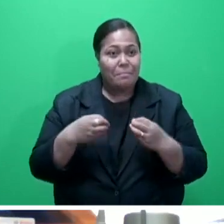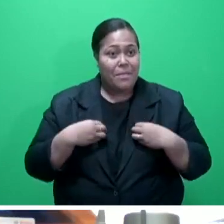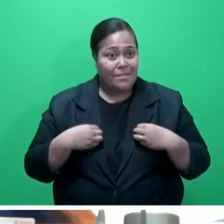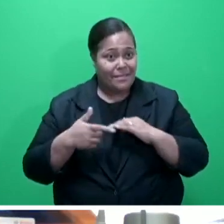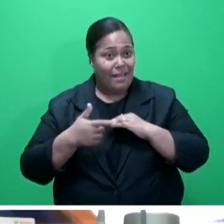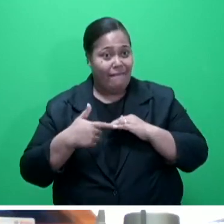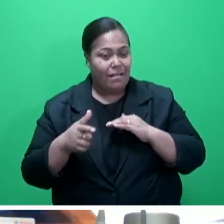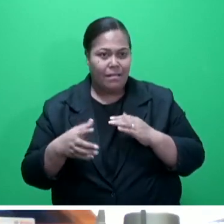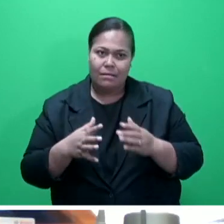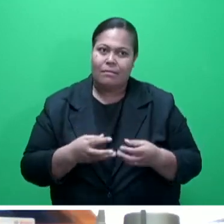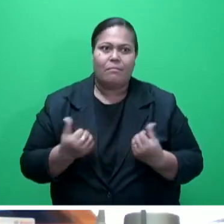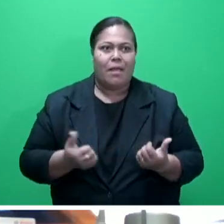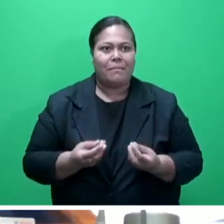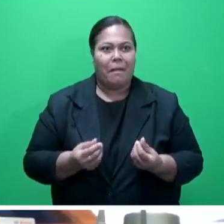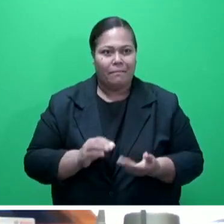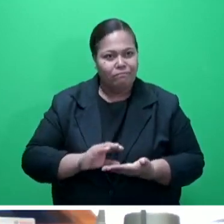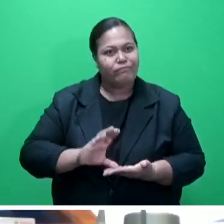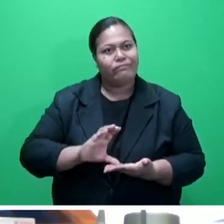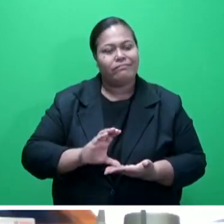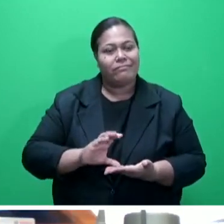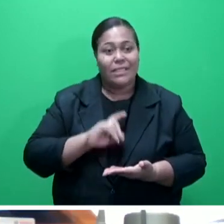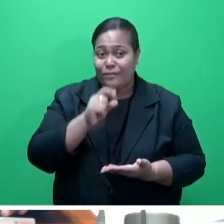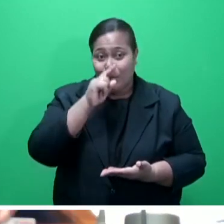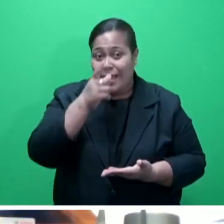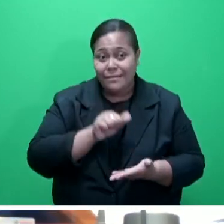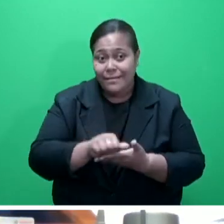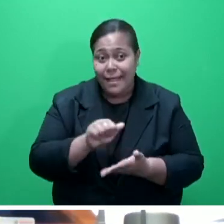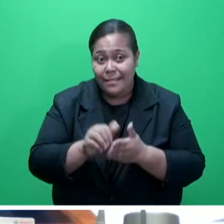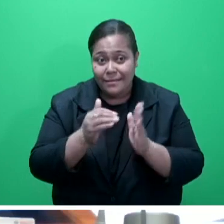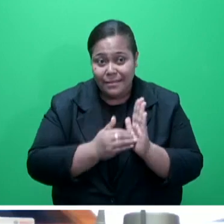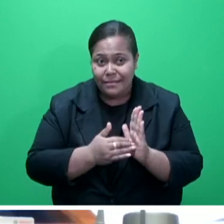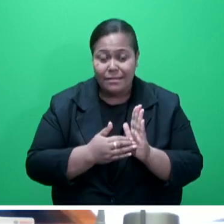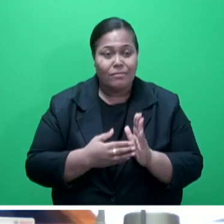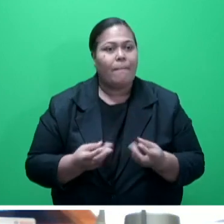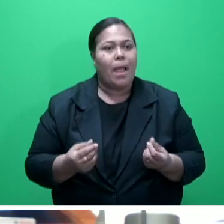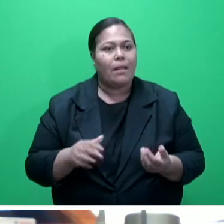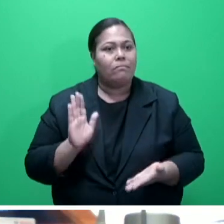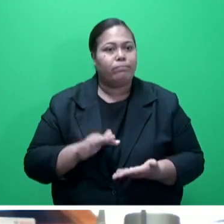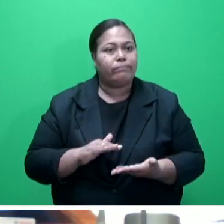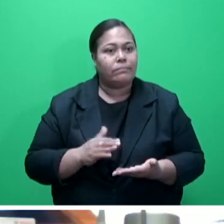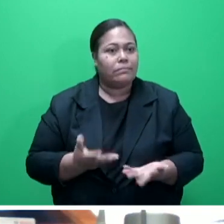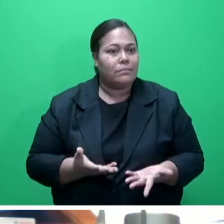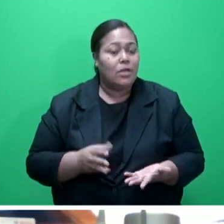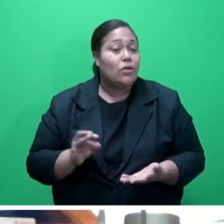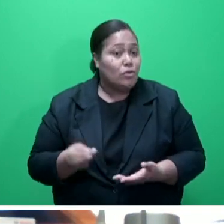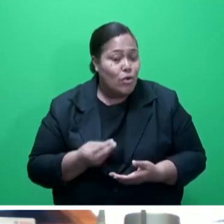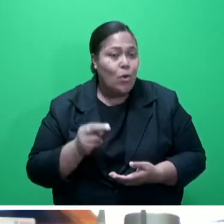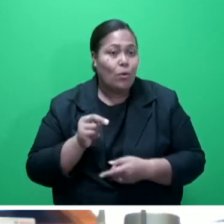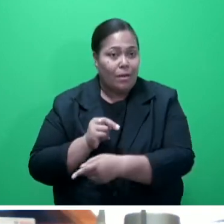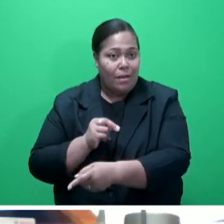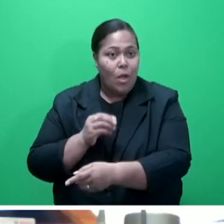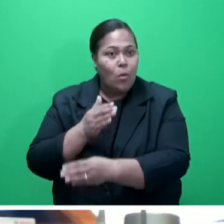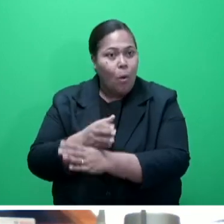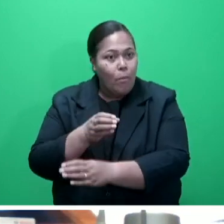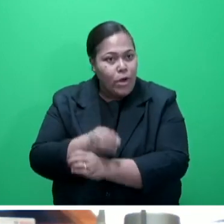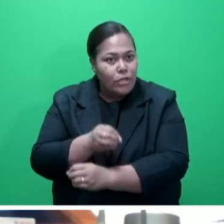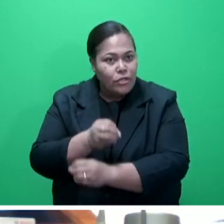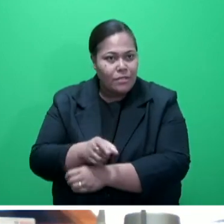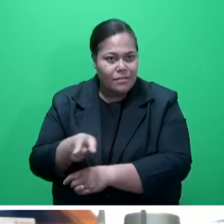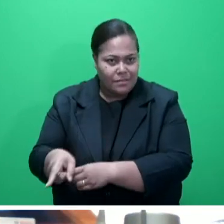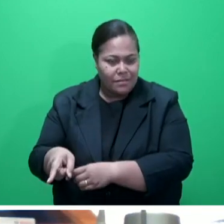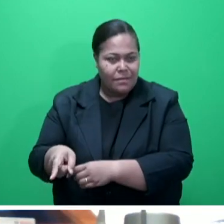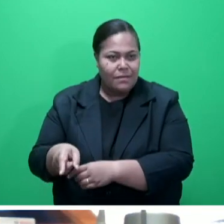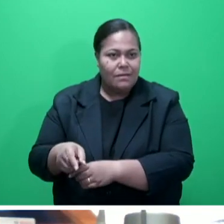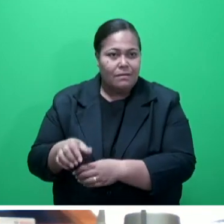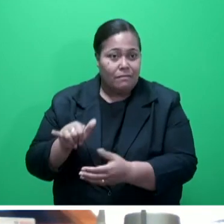don't sell those last few seats, you actually don't make money. So all of the entire operations of Fiji Airways will change.